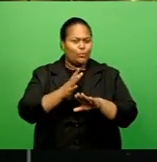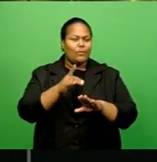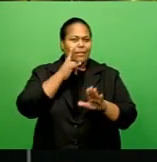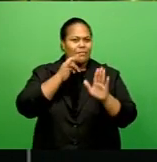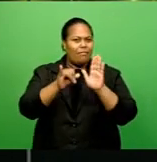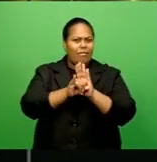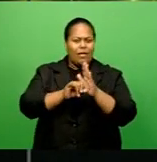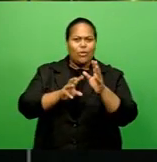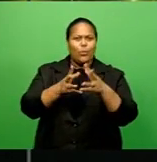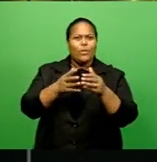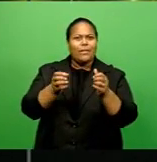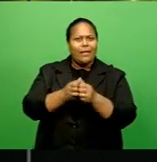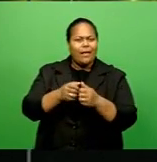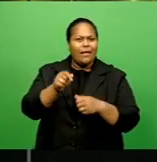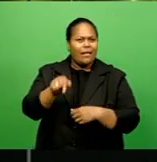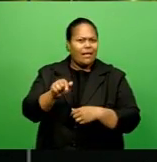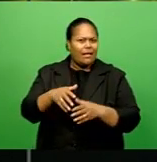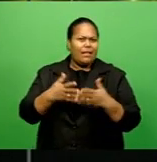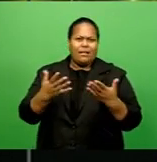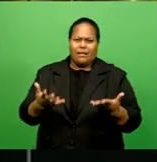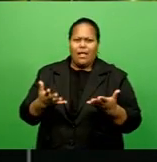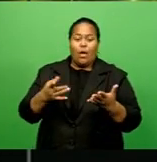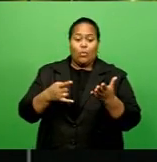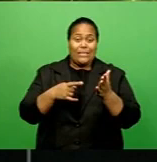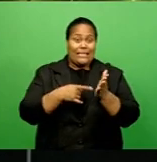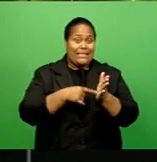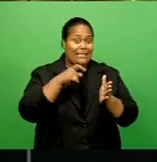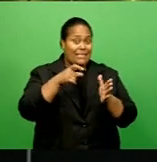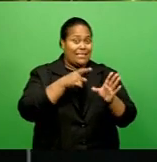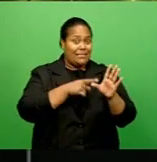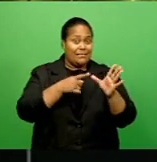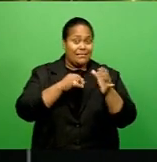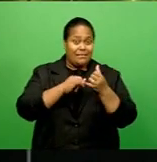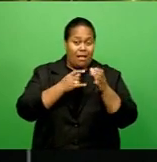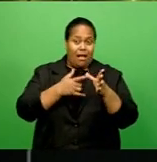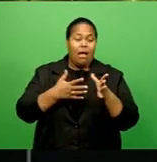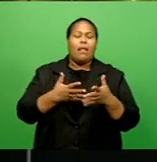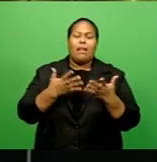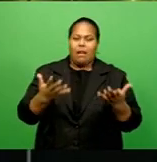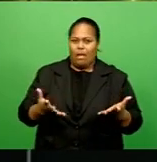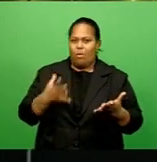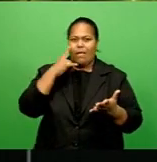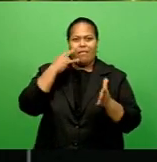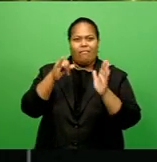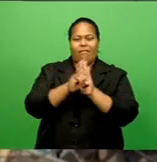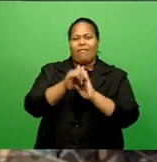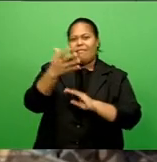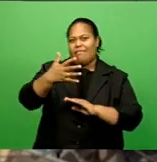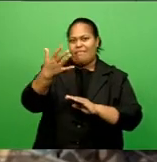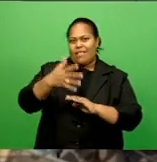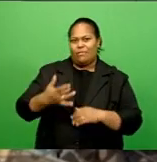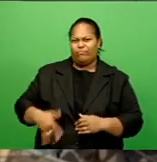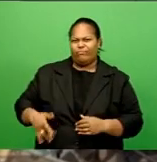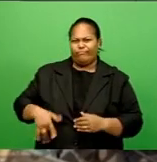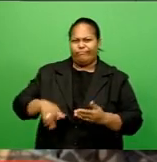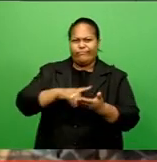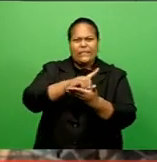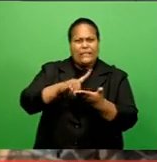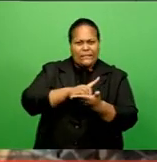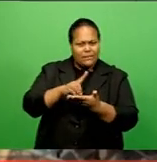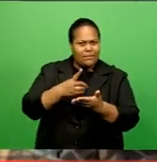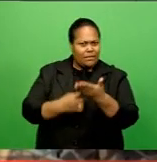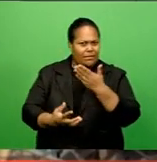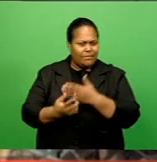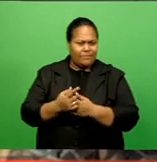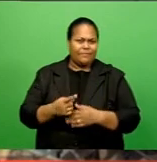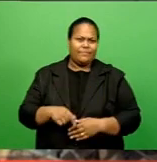of cases contracted after tropical cyclone Yasa to 15. Eleanor Turangaivu reports. For the 2